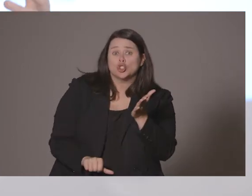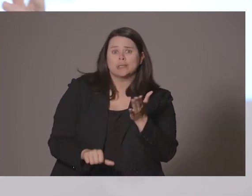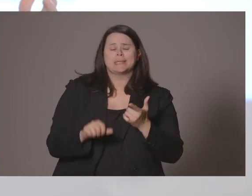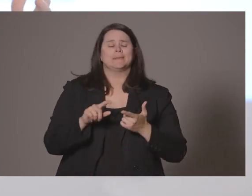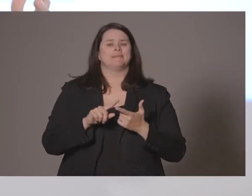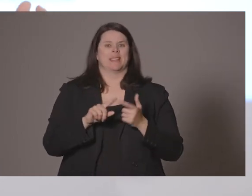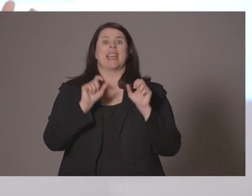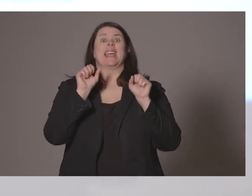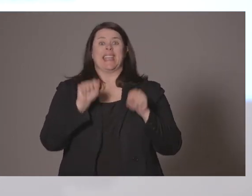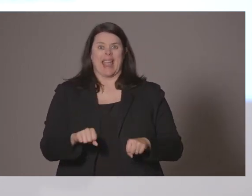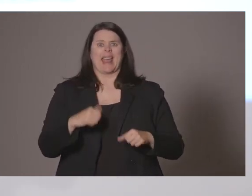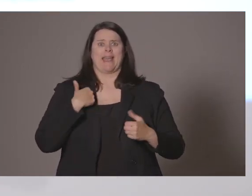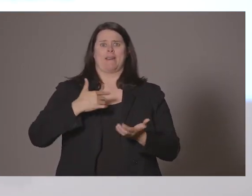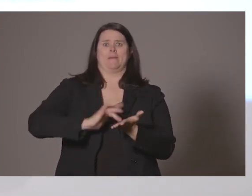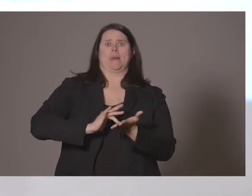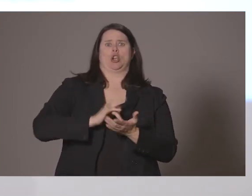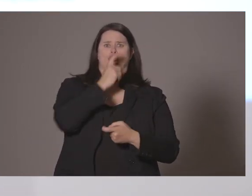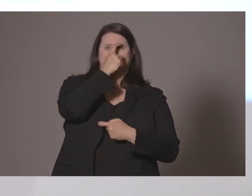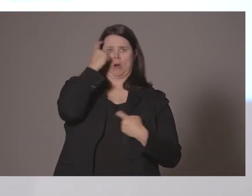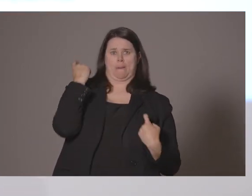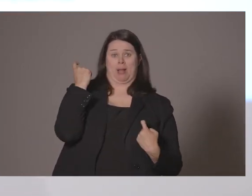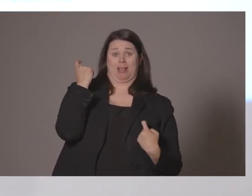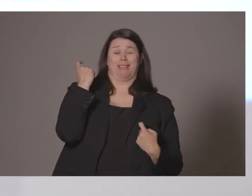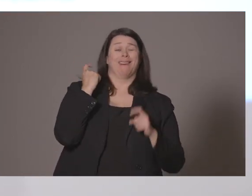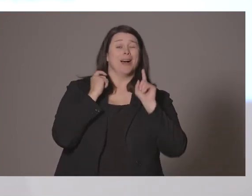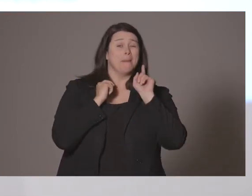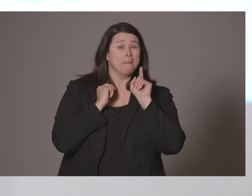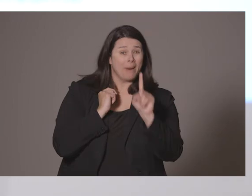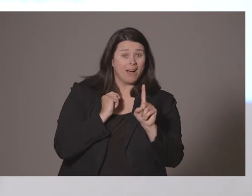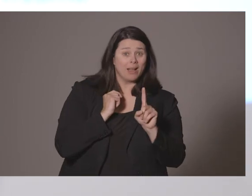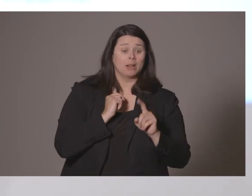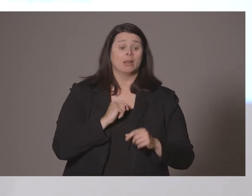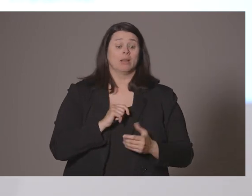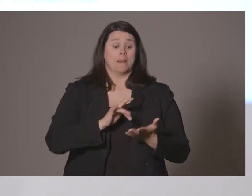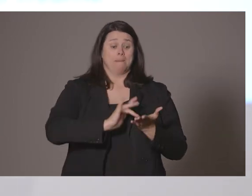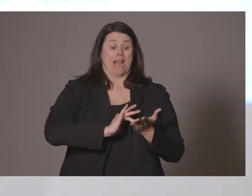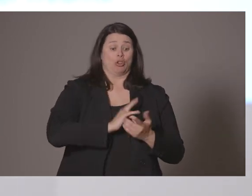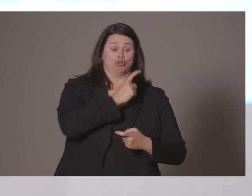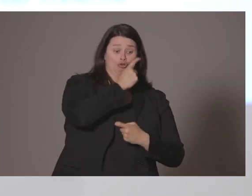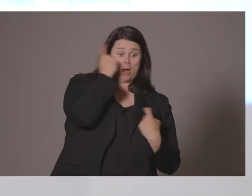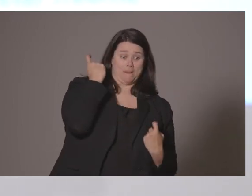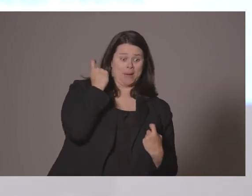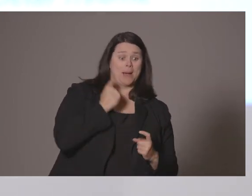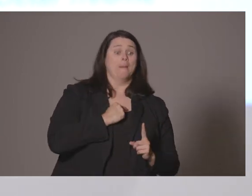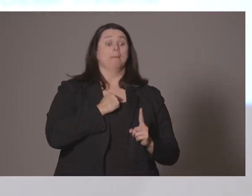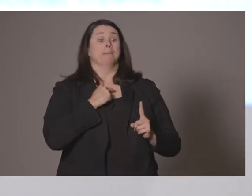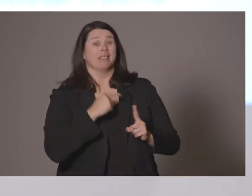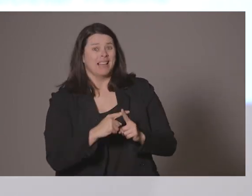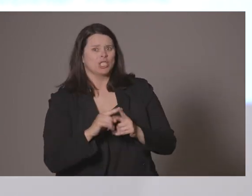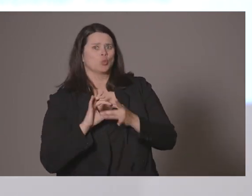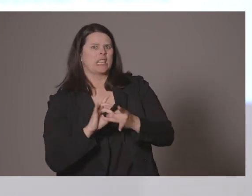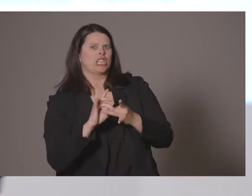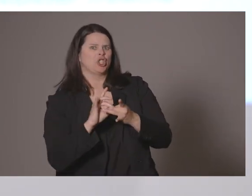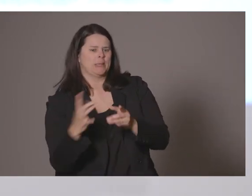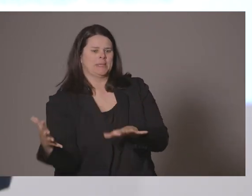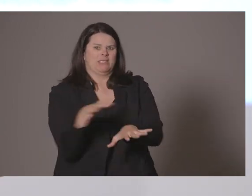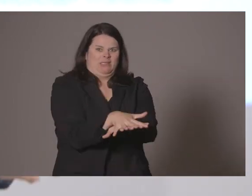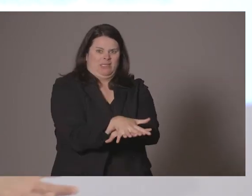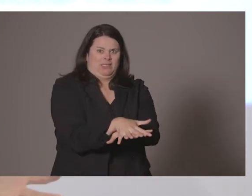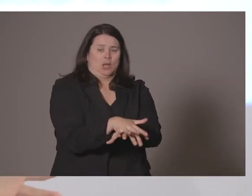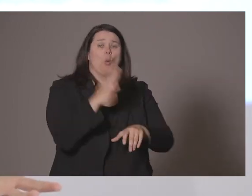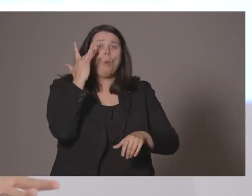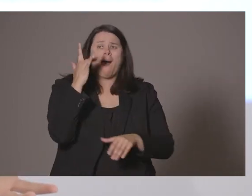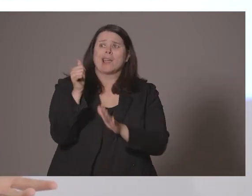can have a medical trauma. But there's also relationships in the context of getting medical treatment. There are people doing